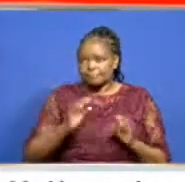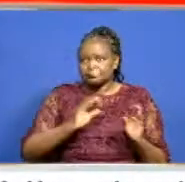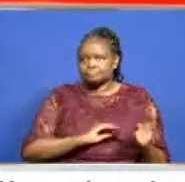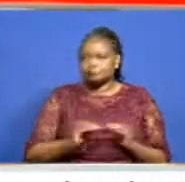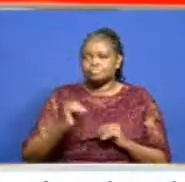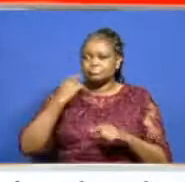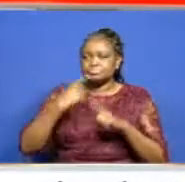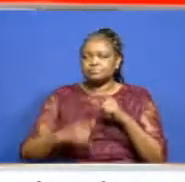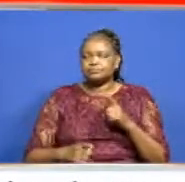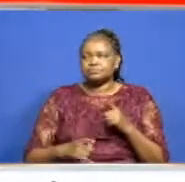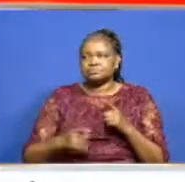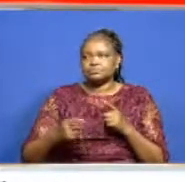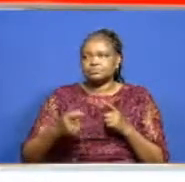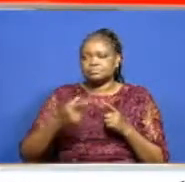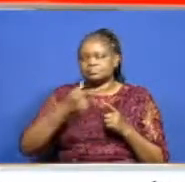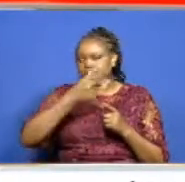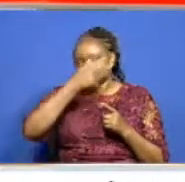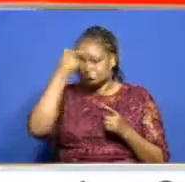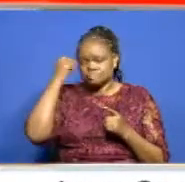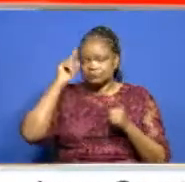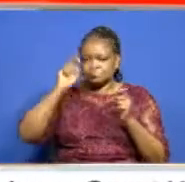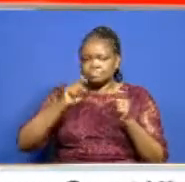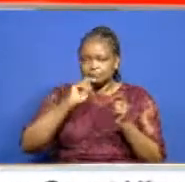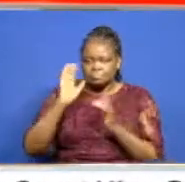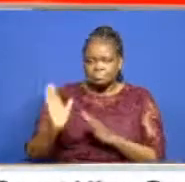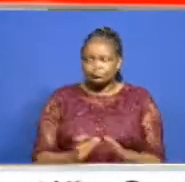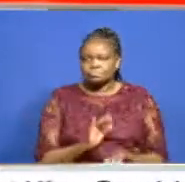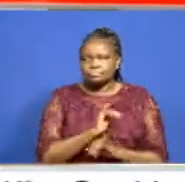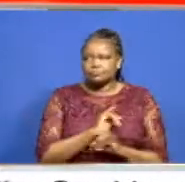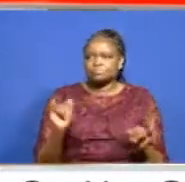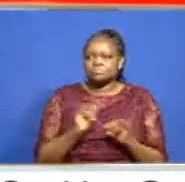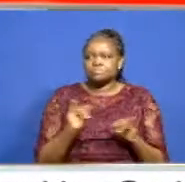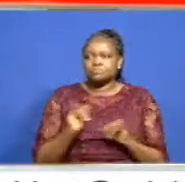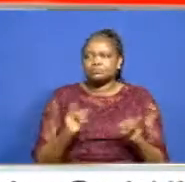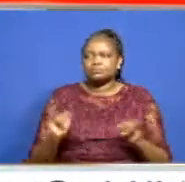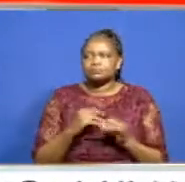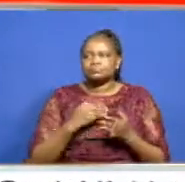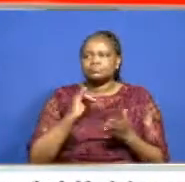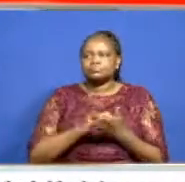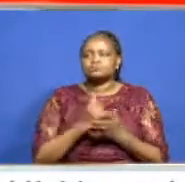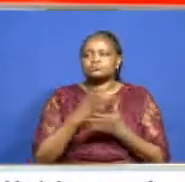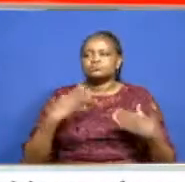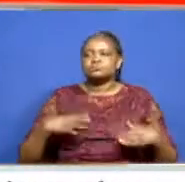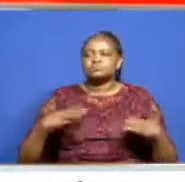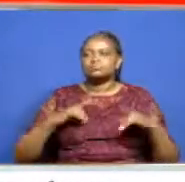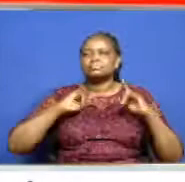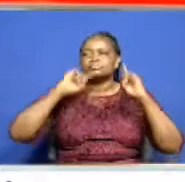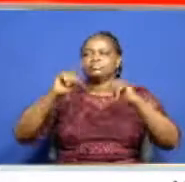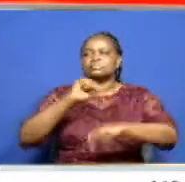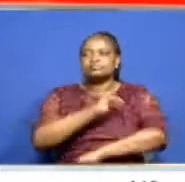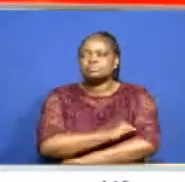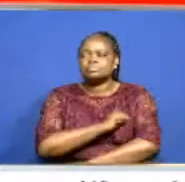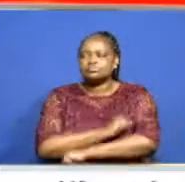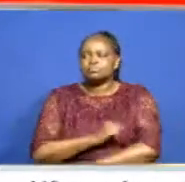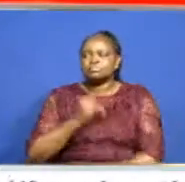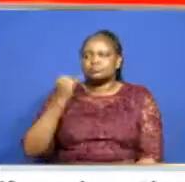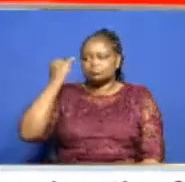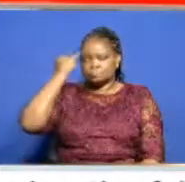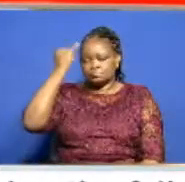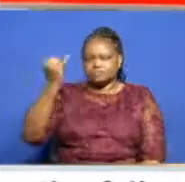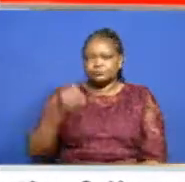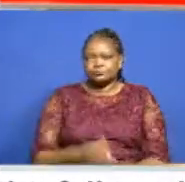is that we must now plan well that everybody is going back to school. The idea of, we know,